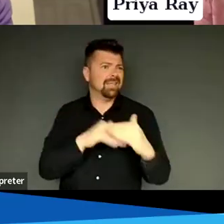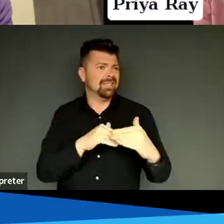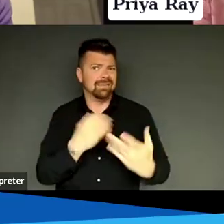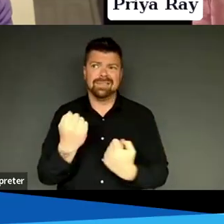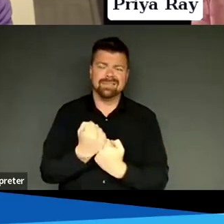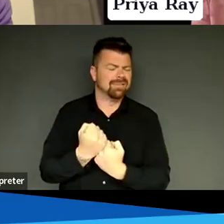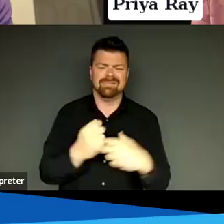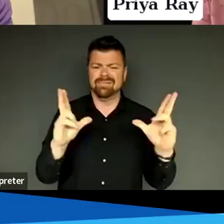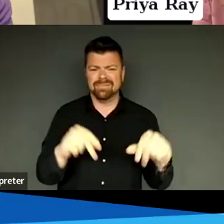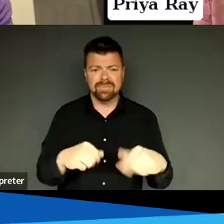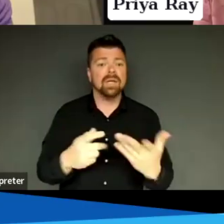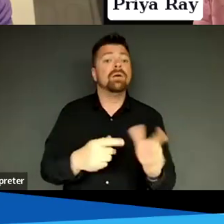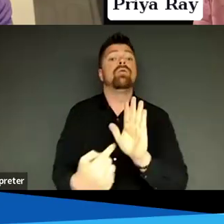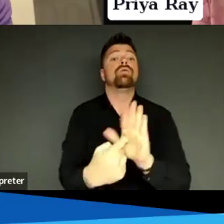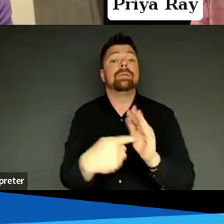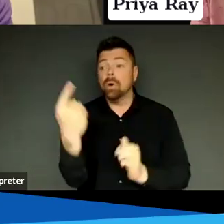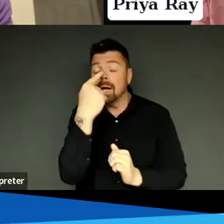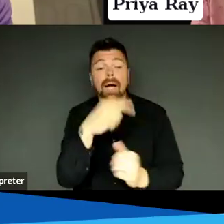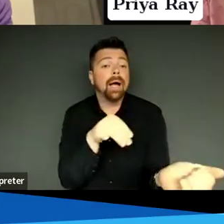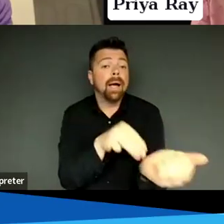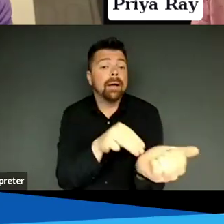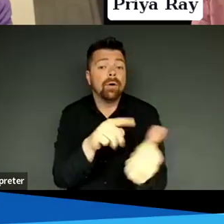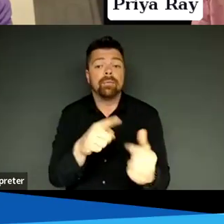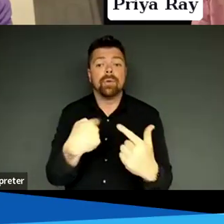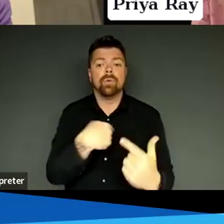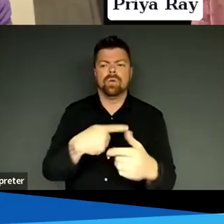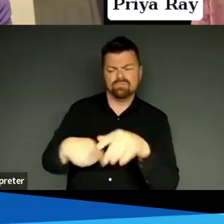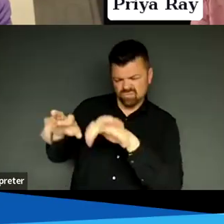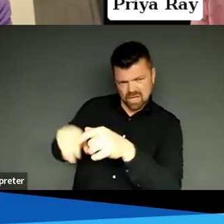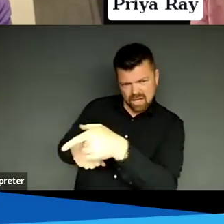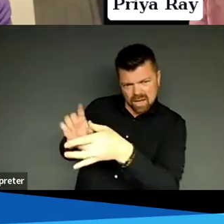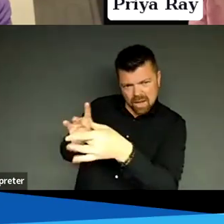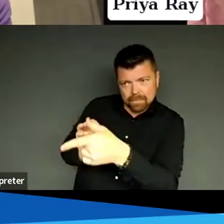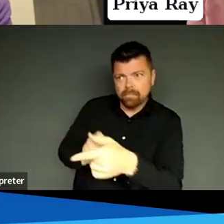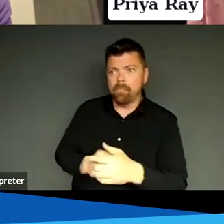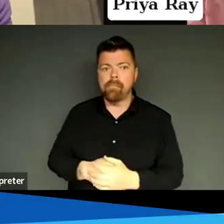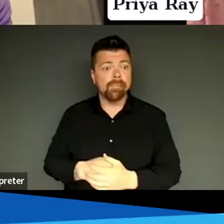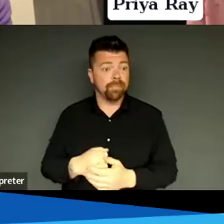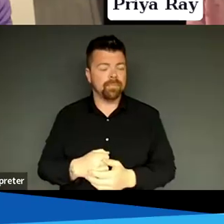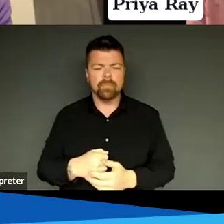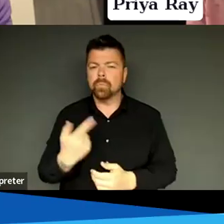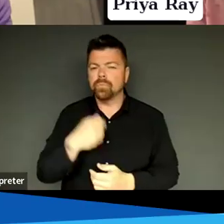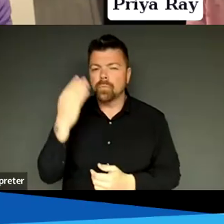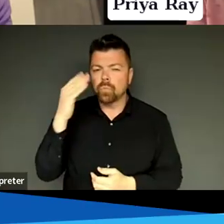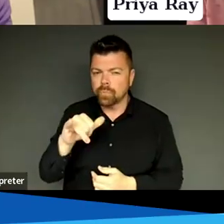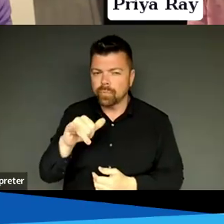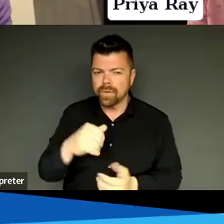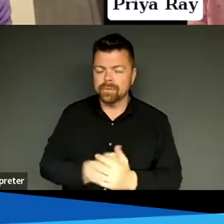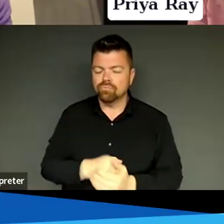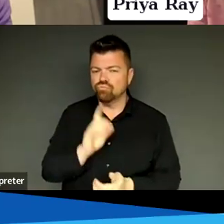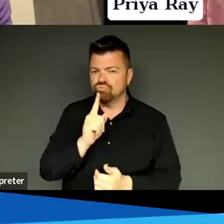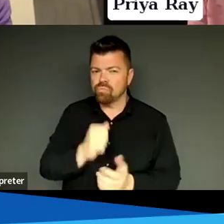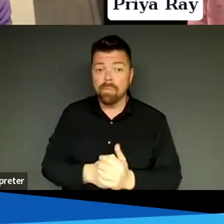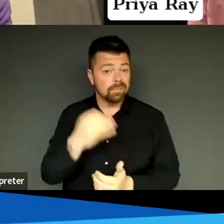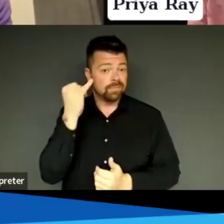doctor, and we Oh also yeah. have somebody who wrote in, and we know all of us know this all too well. If you go to